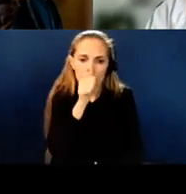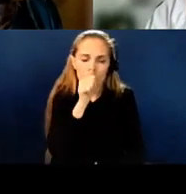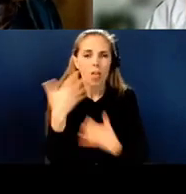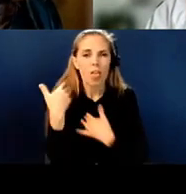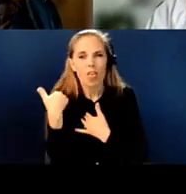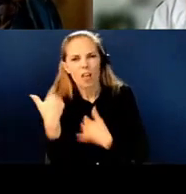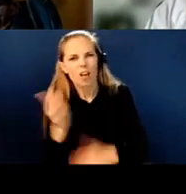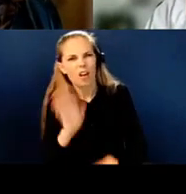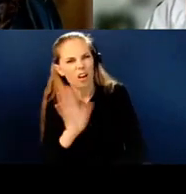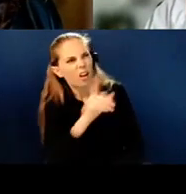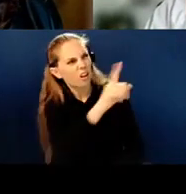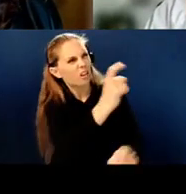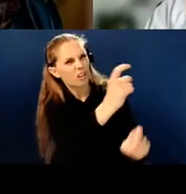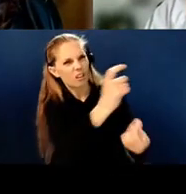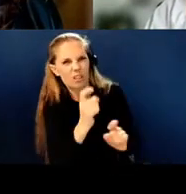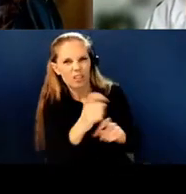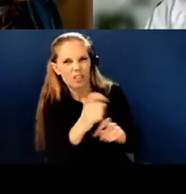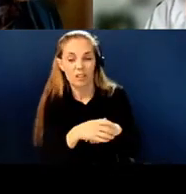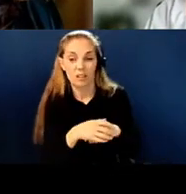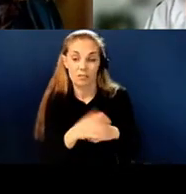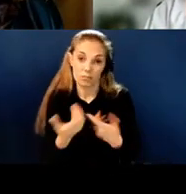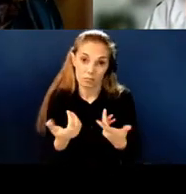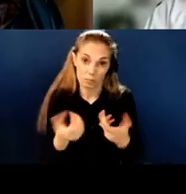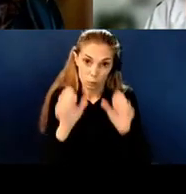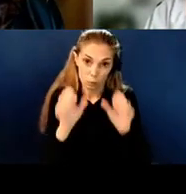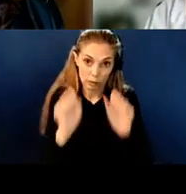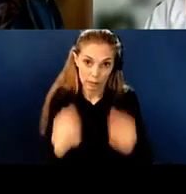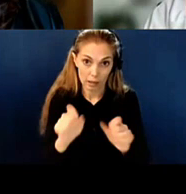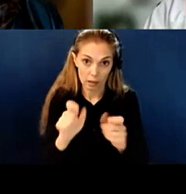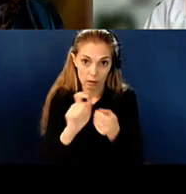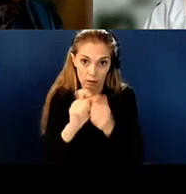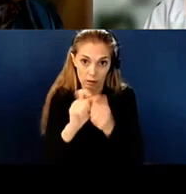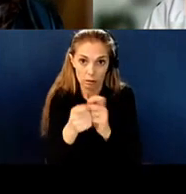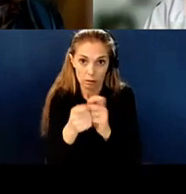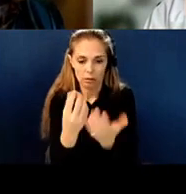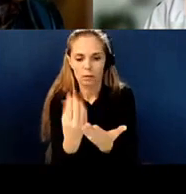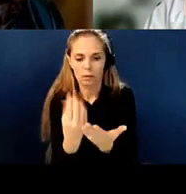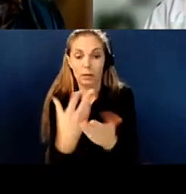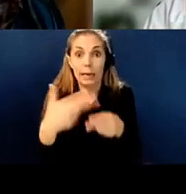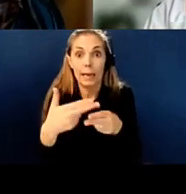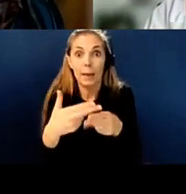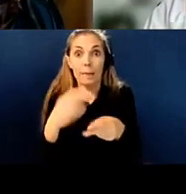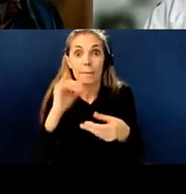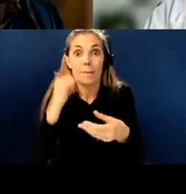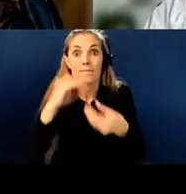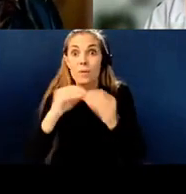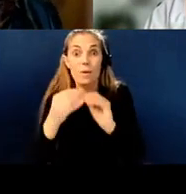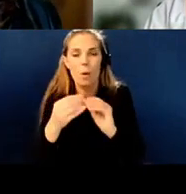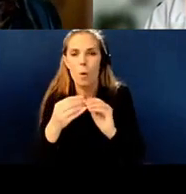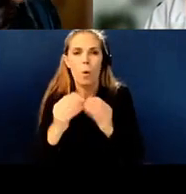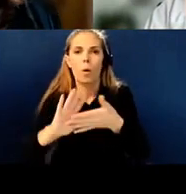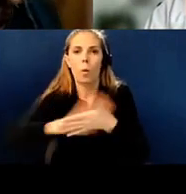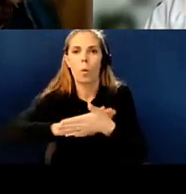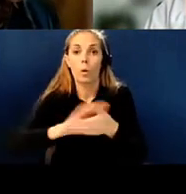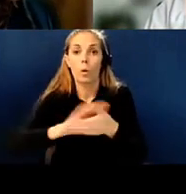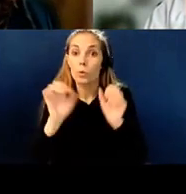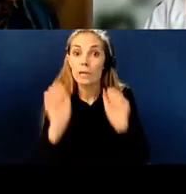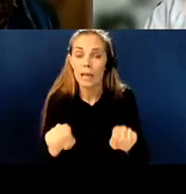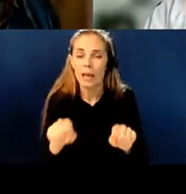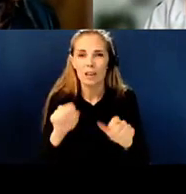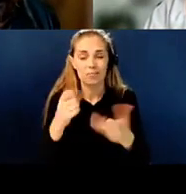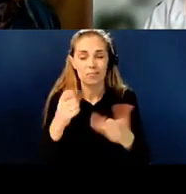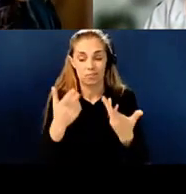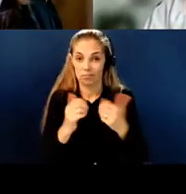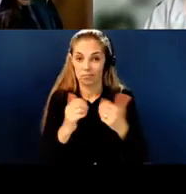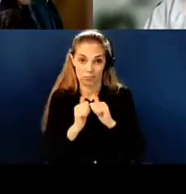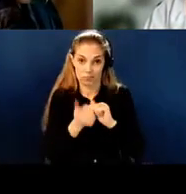is possible to do that. I don't even remember how, but it was a big hassle to go in and make the change and then remember